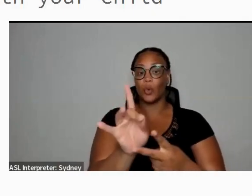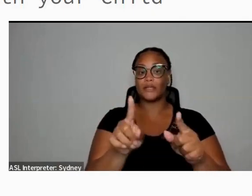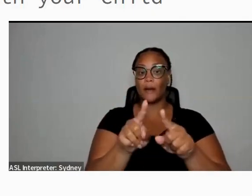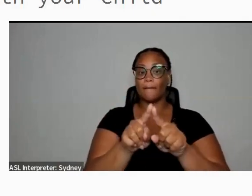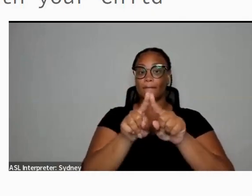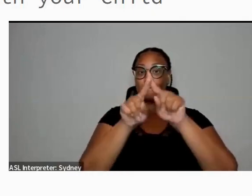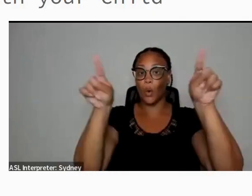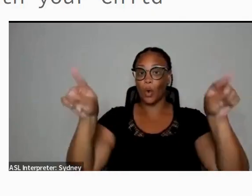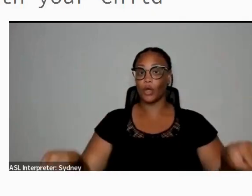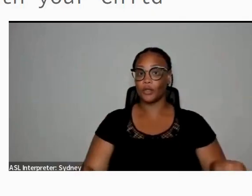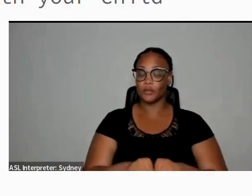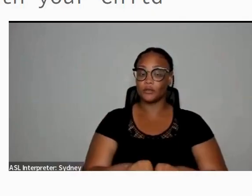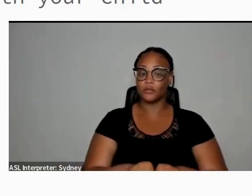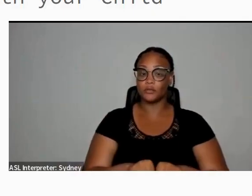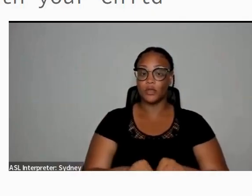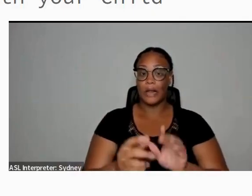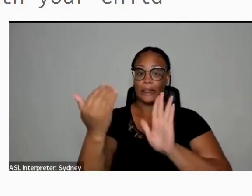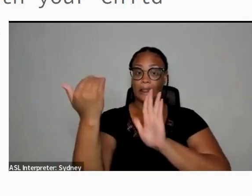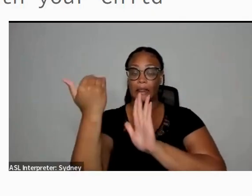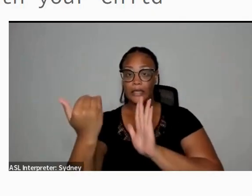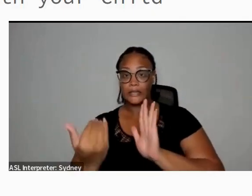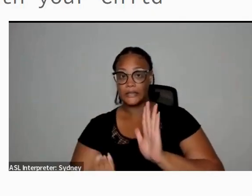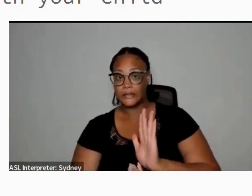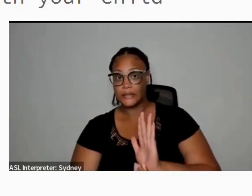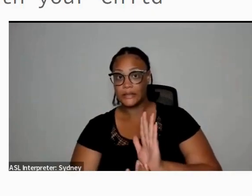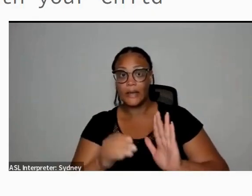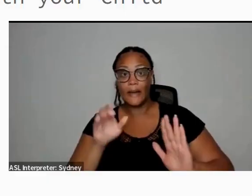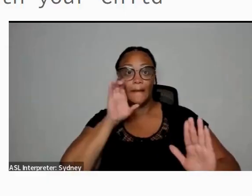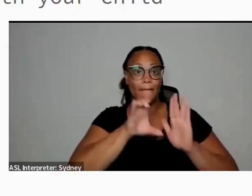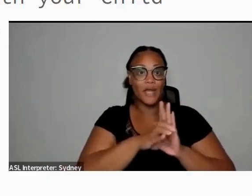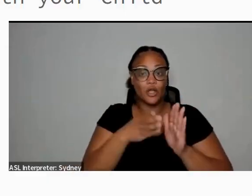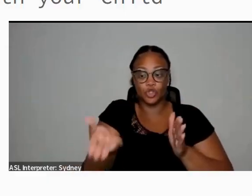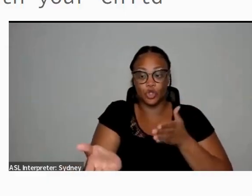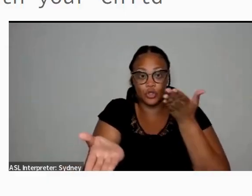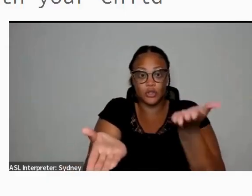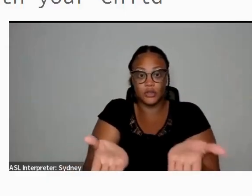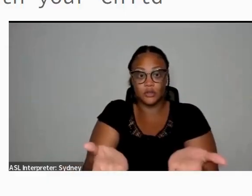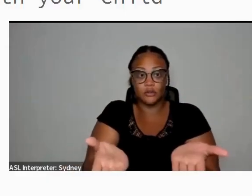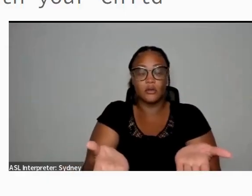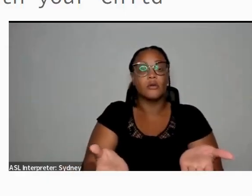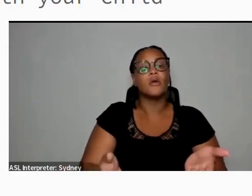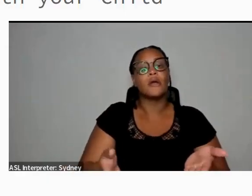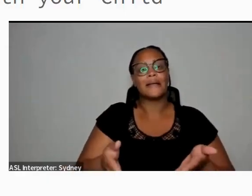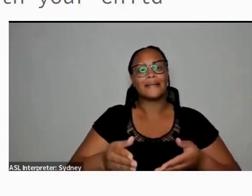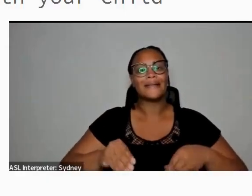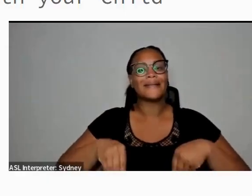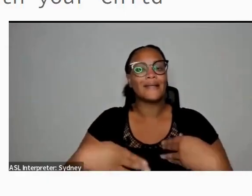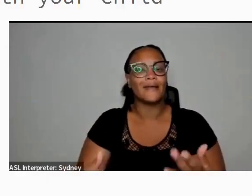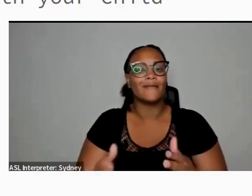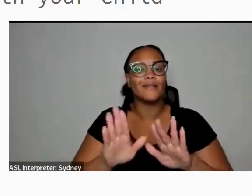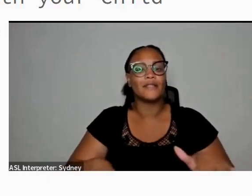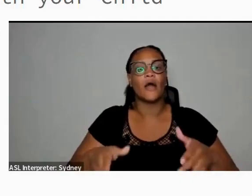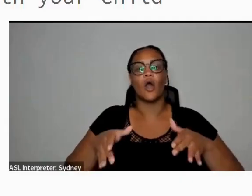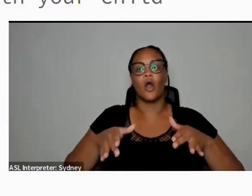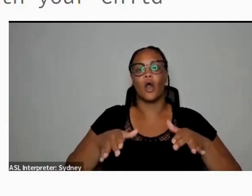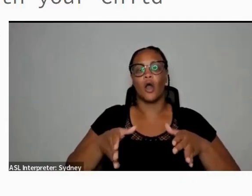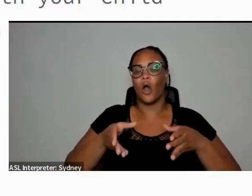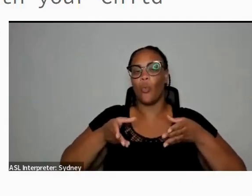lists for some ways for things for your child to select activities to do.